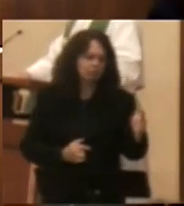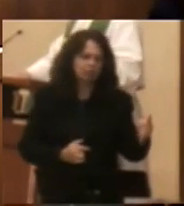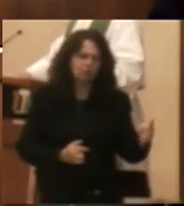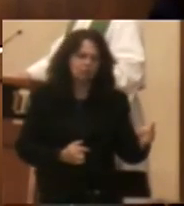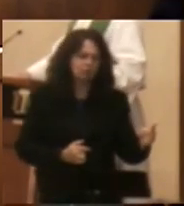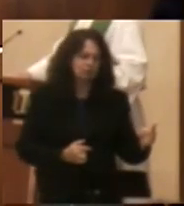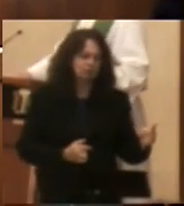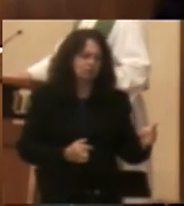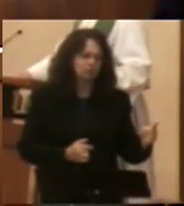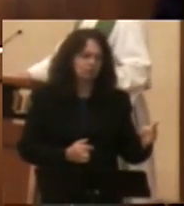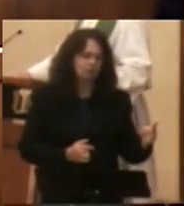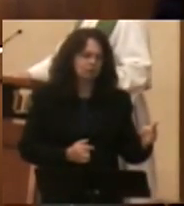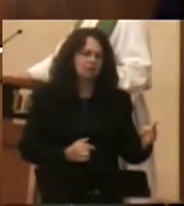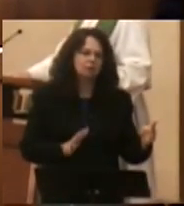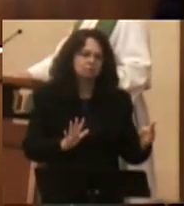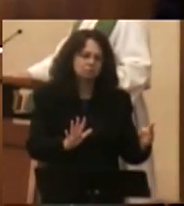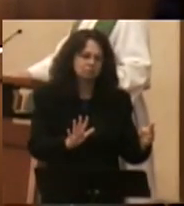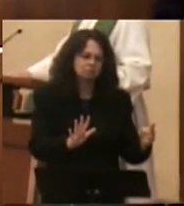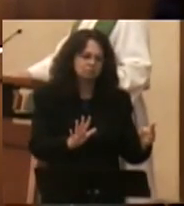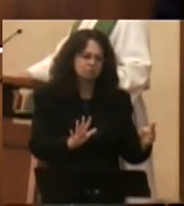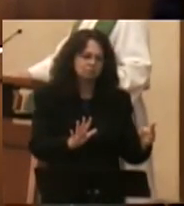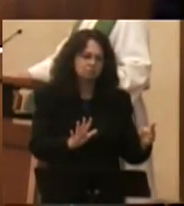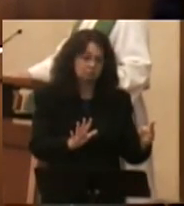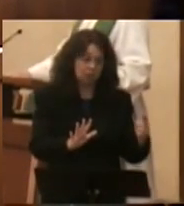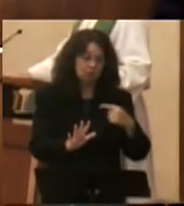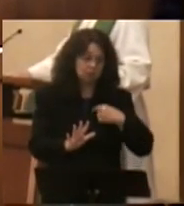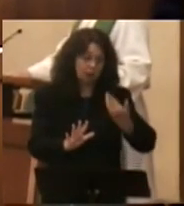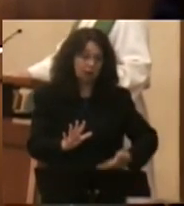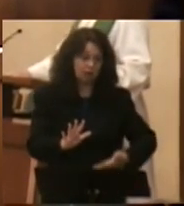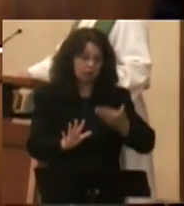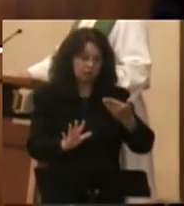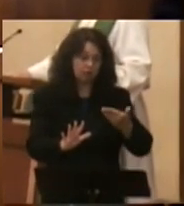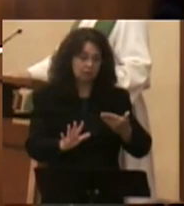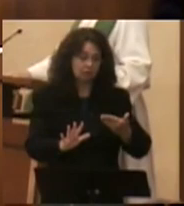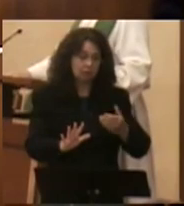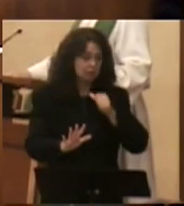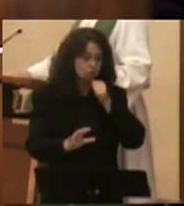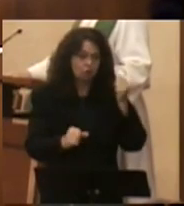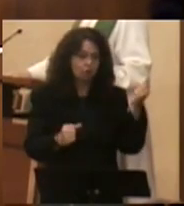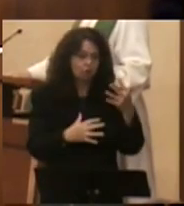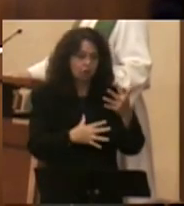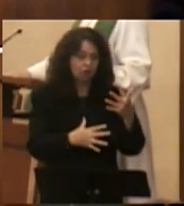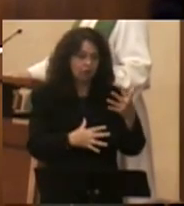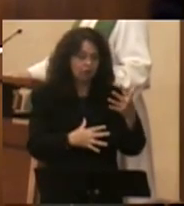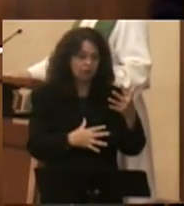said, "Take heart. It is I. Do not be afraid."